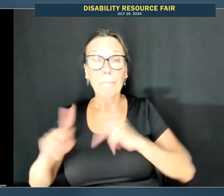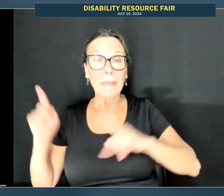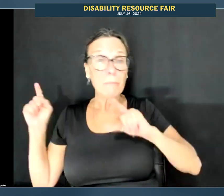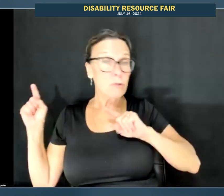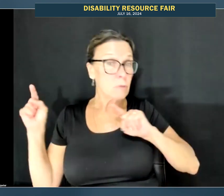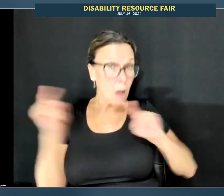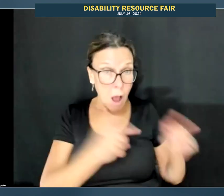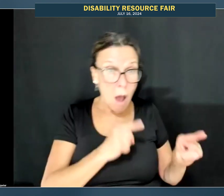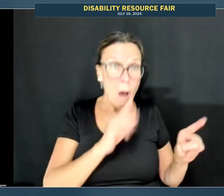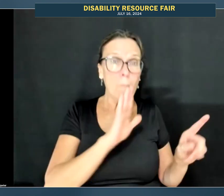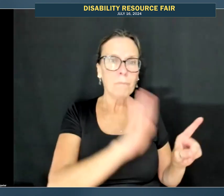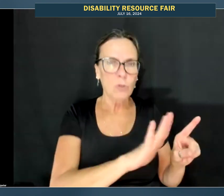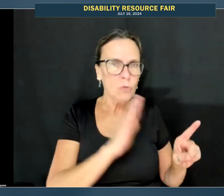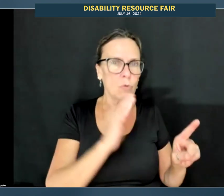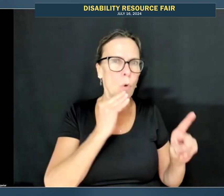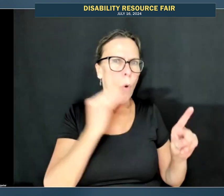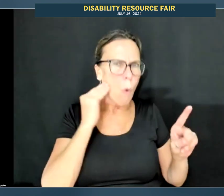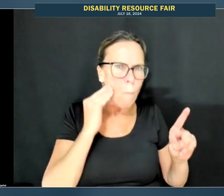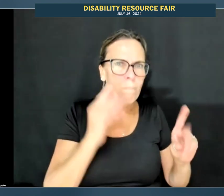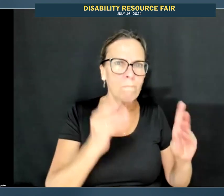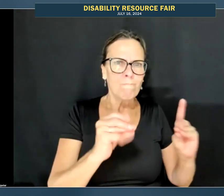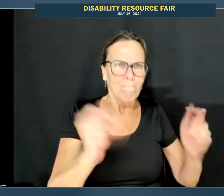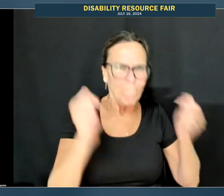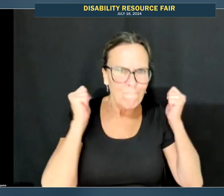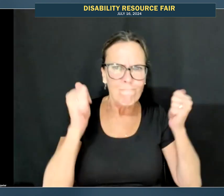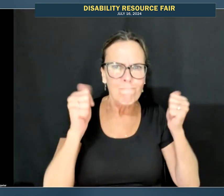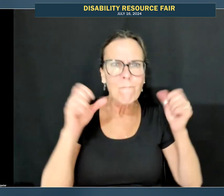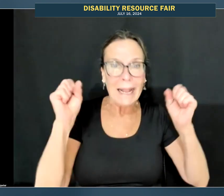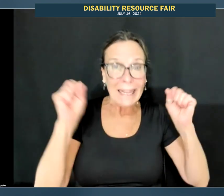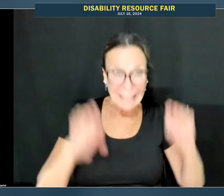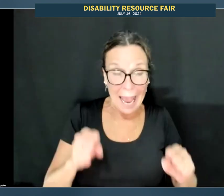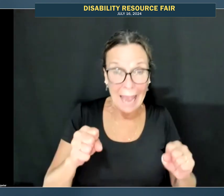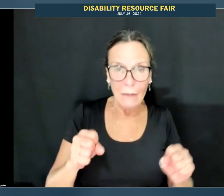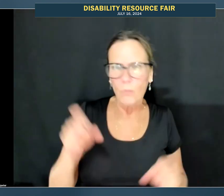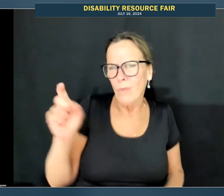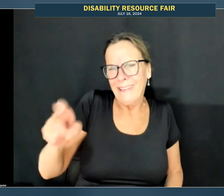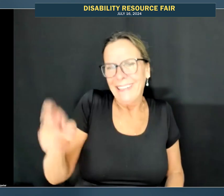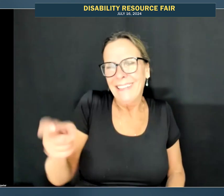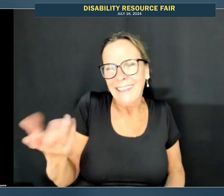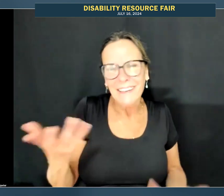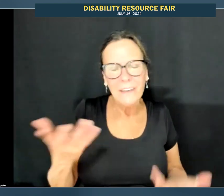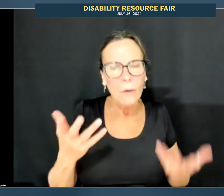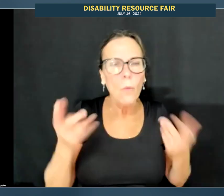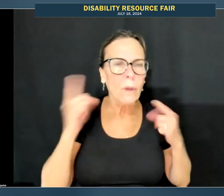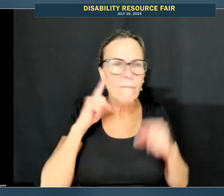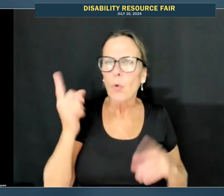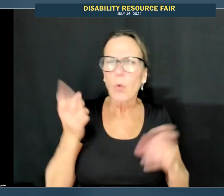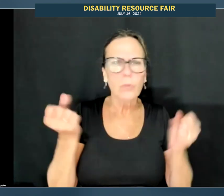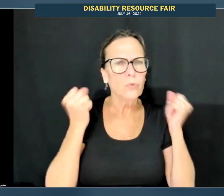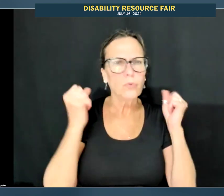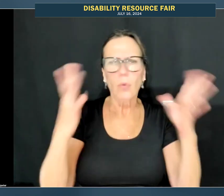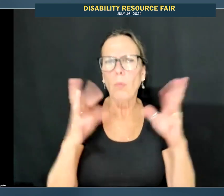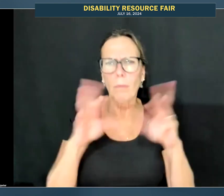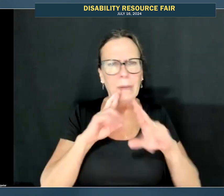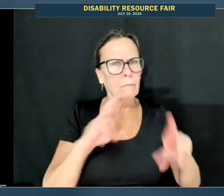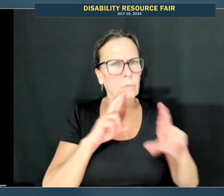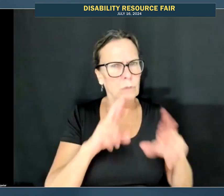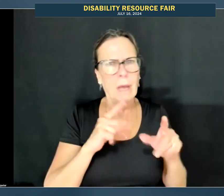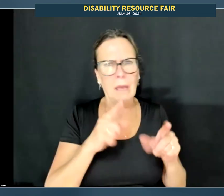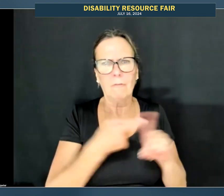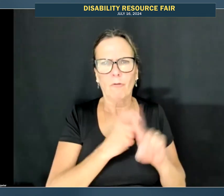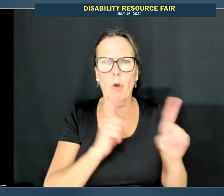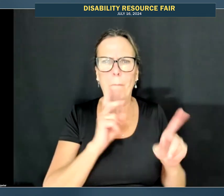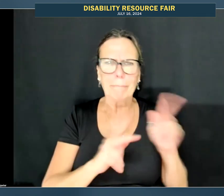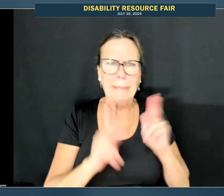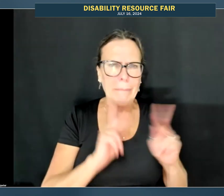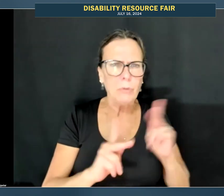home in a timely fashion. And we've heard so many responses from places like the AAA